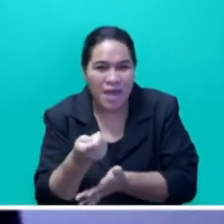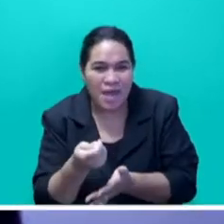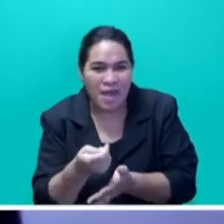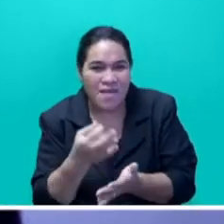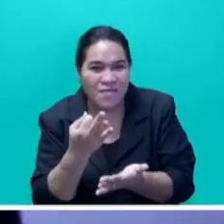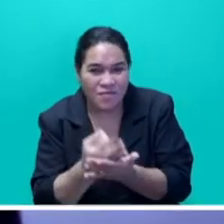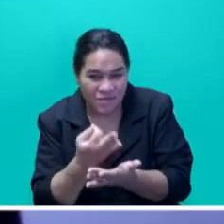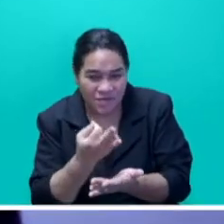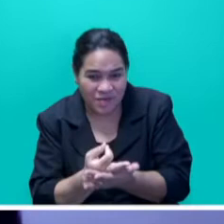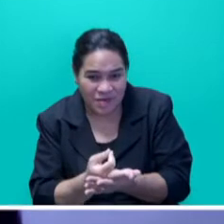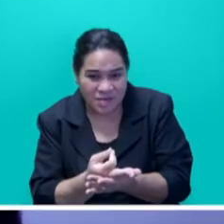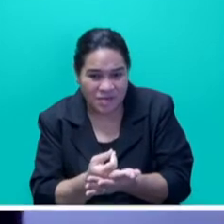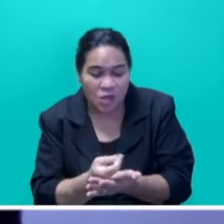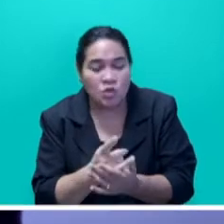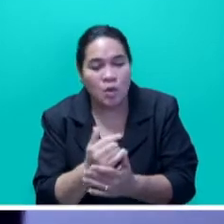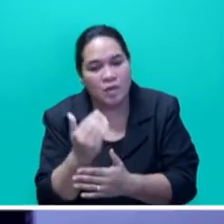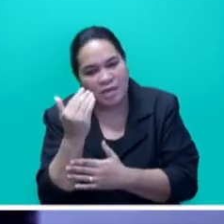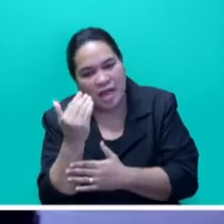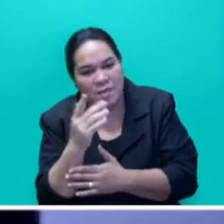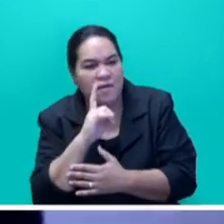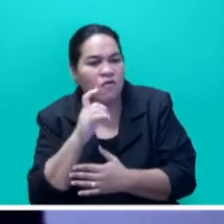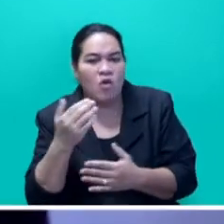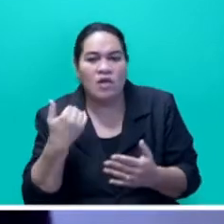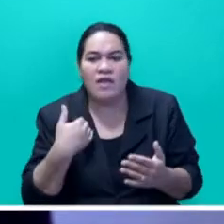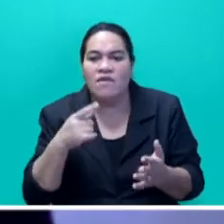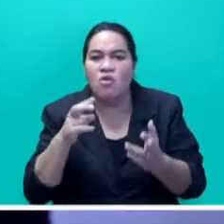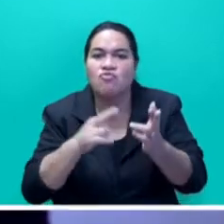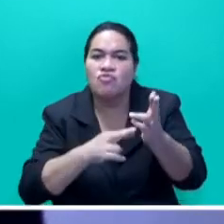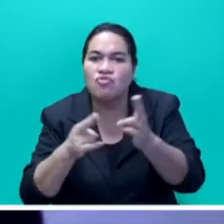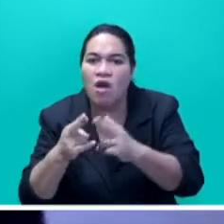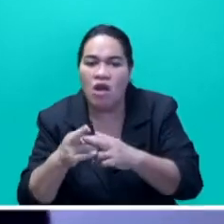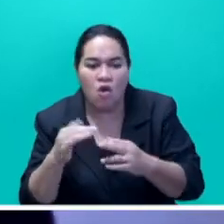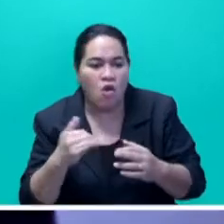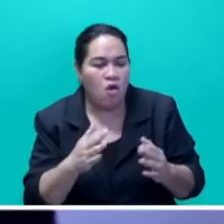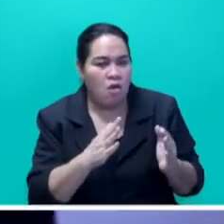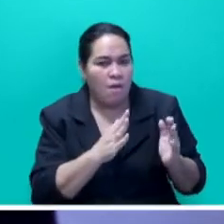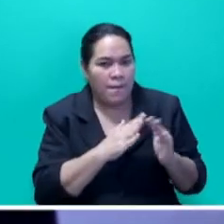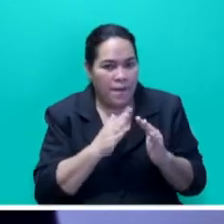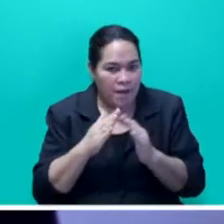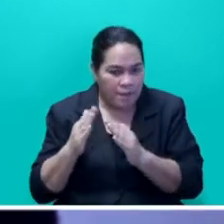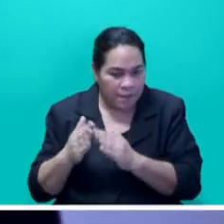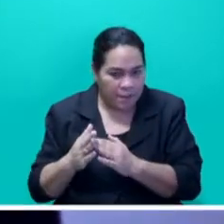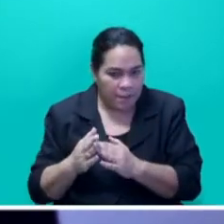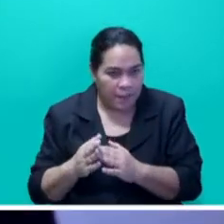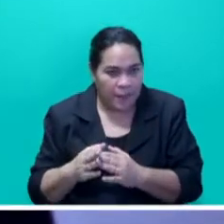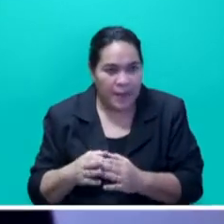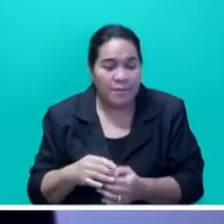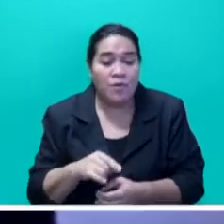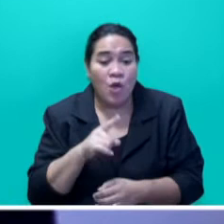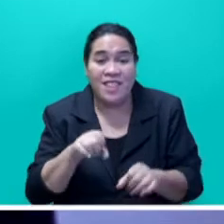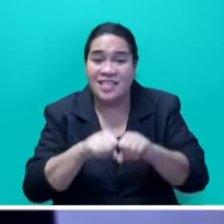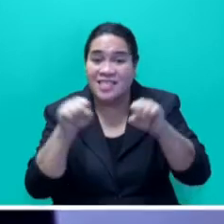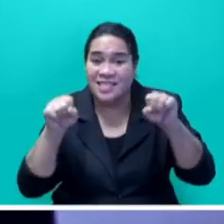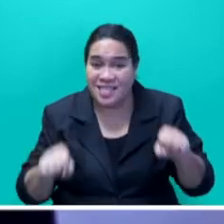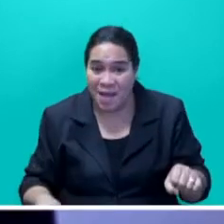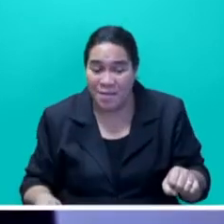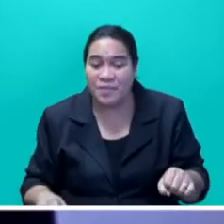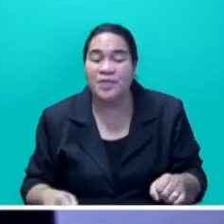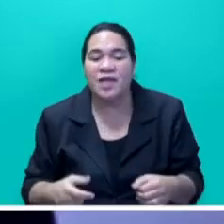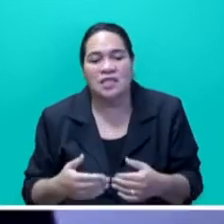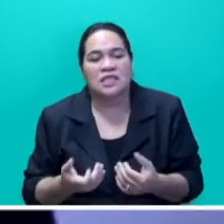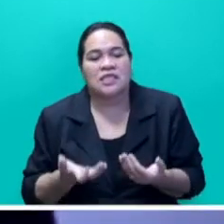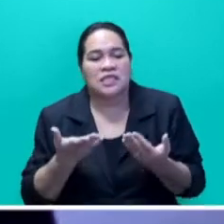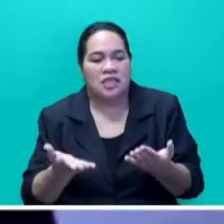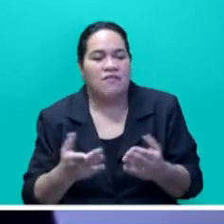depend on rural or urban taxis, and the crux of the whole matter, sir, is this particular system provides taxi